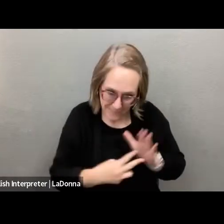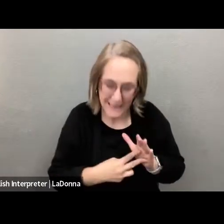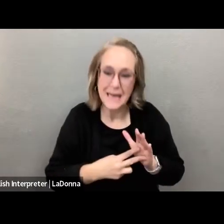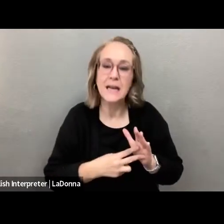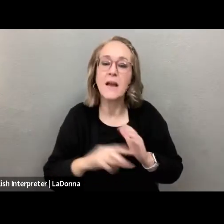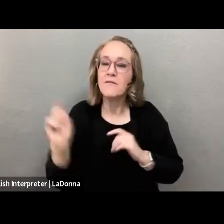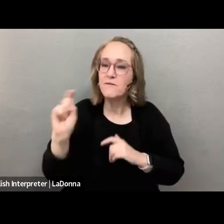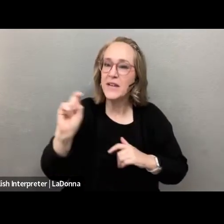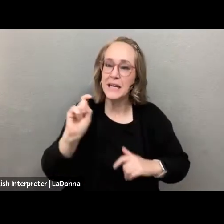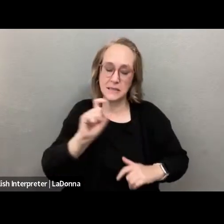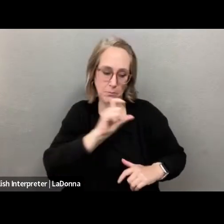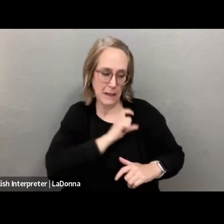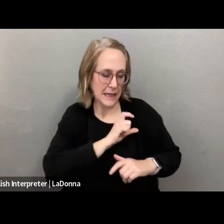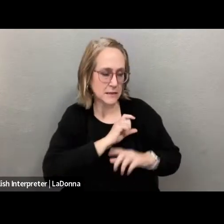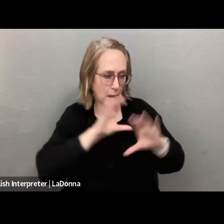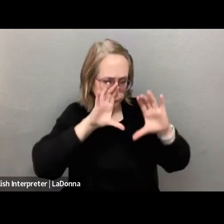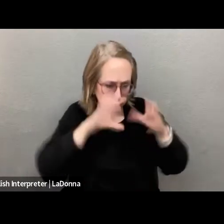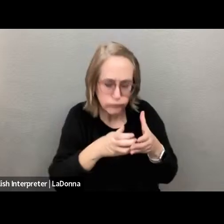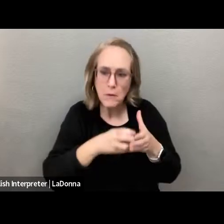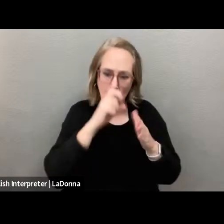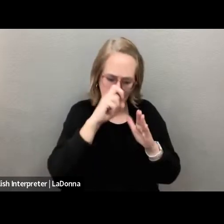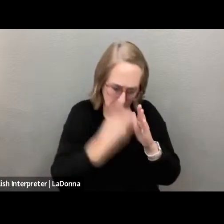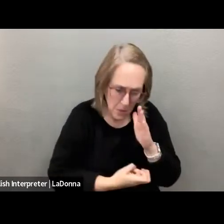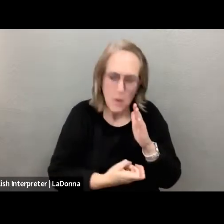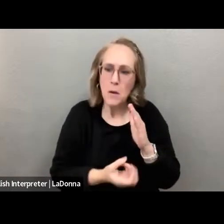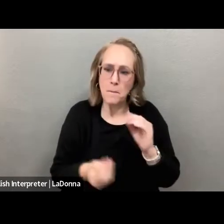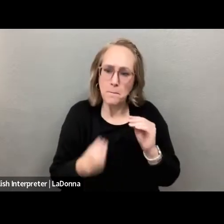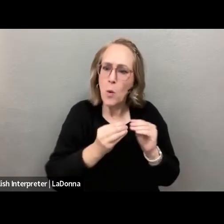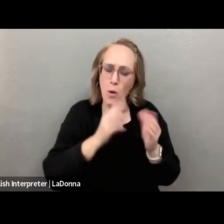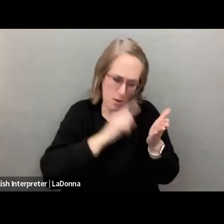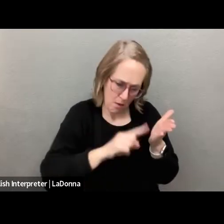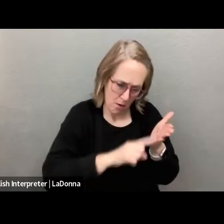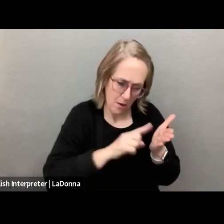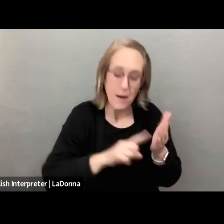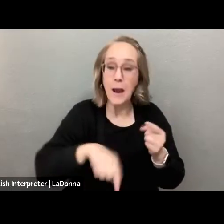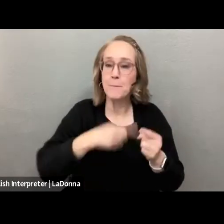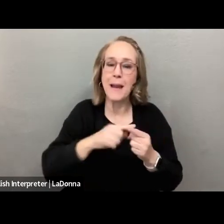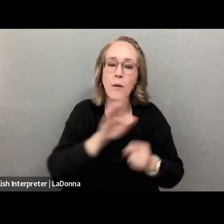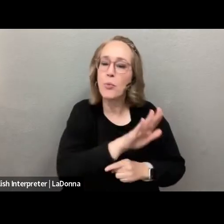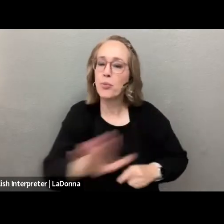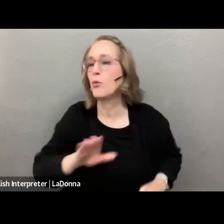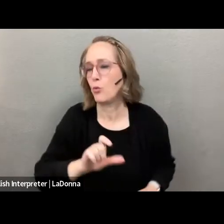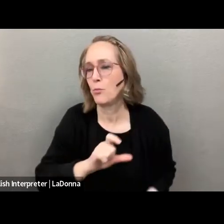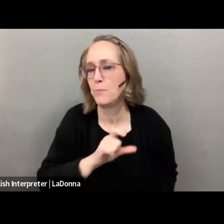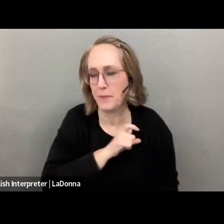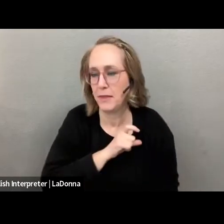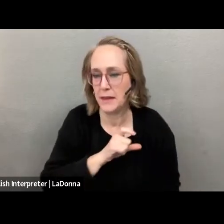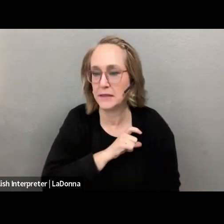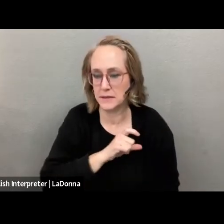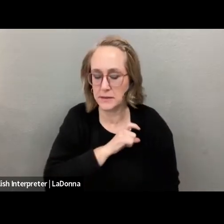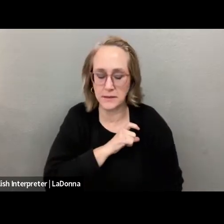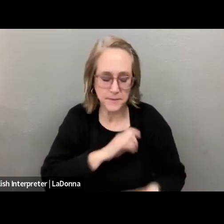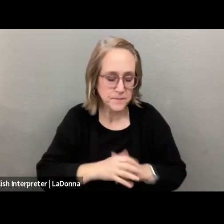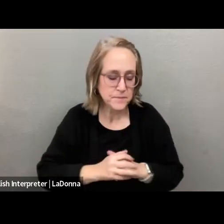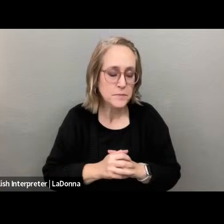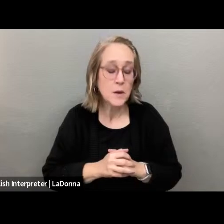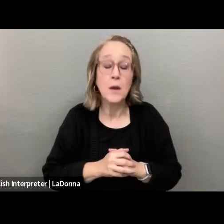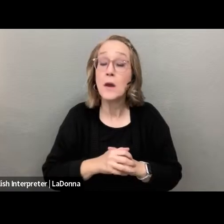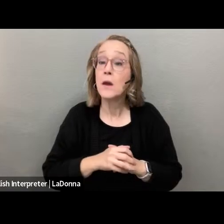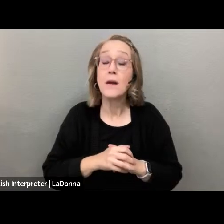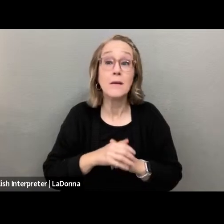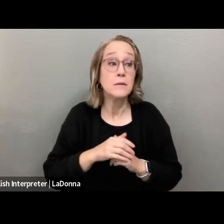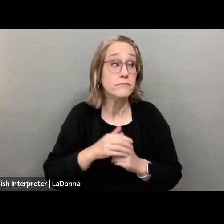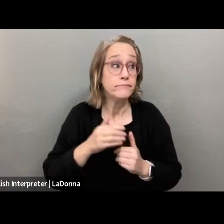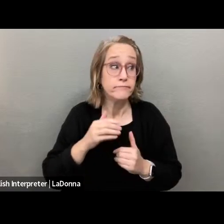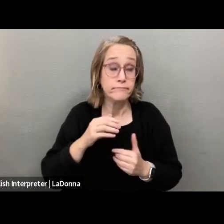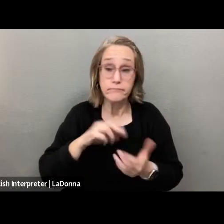further into the actions of the officers, and we will learn more what